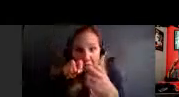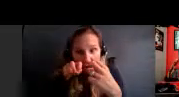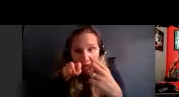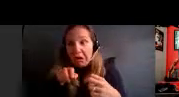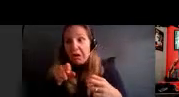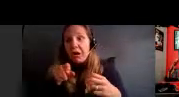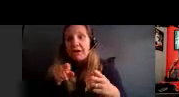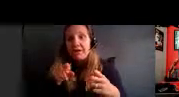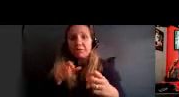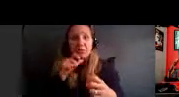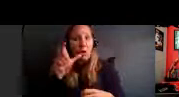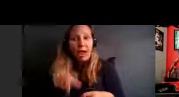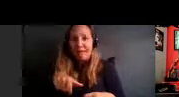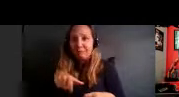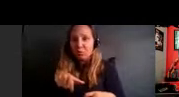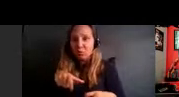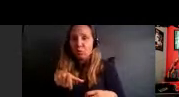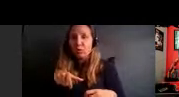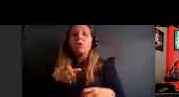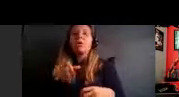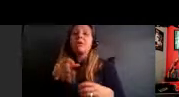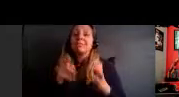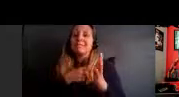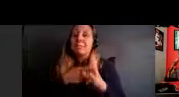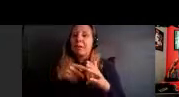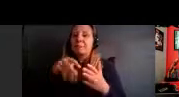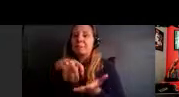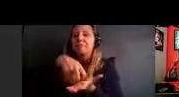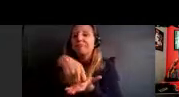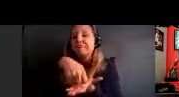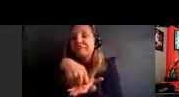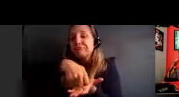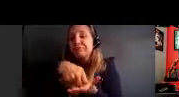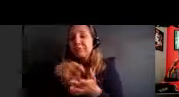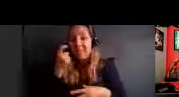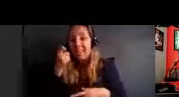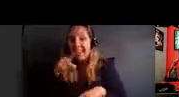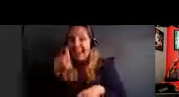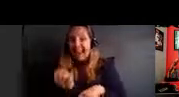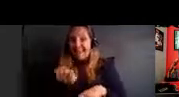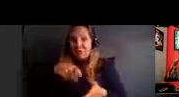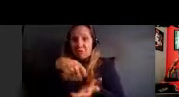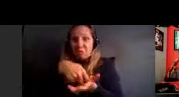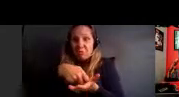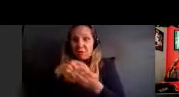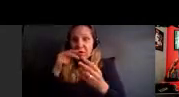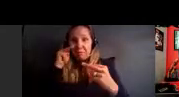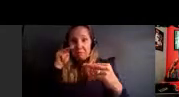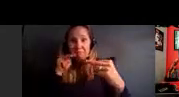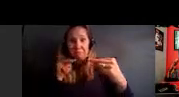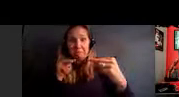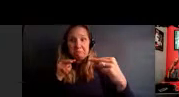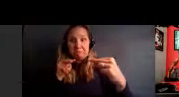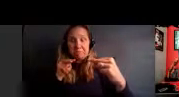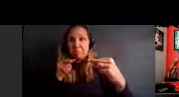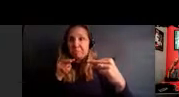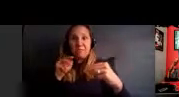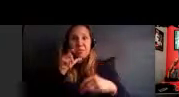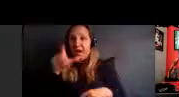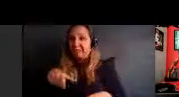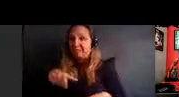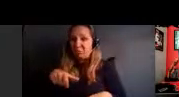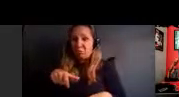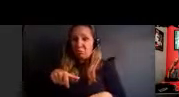reduce the bubble. Or sometimes people will take a knee, but you don't necessarily have to take a knee if you want to be at eye level with a person with a disability. I've actually had